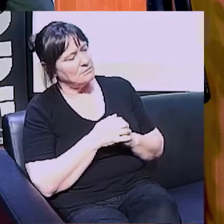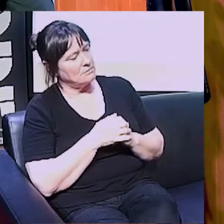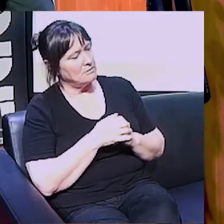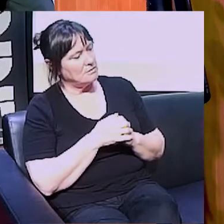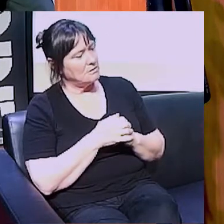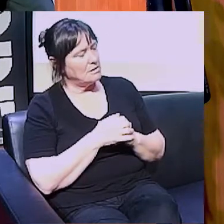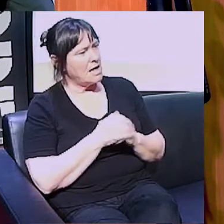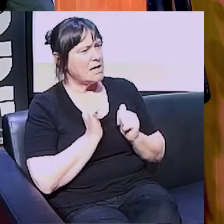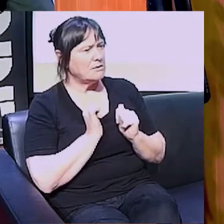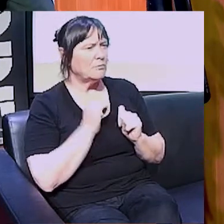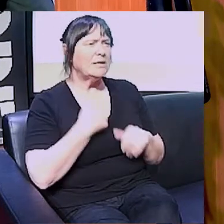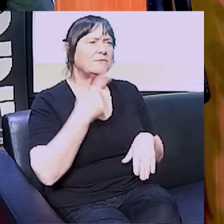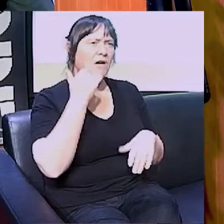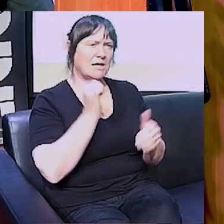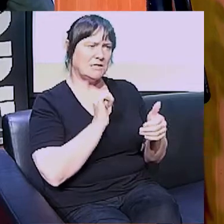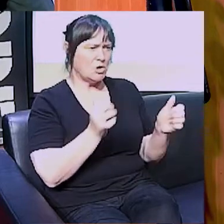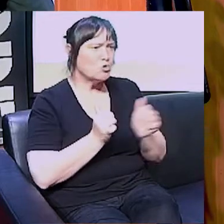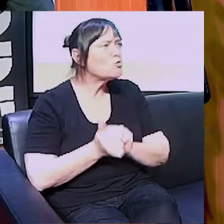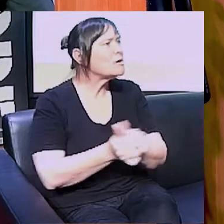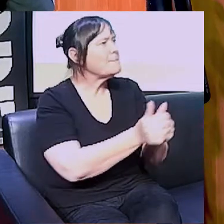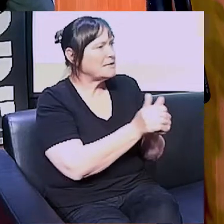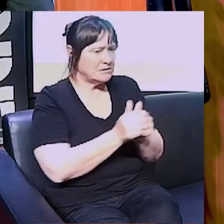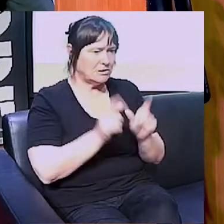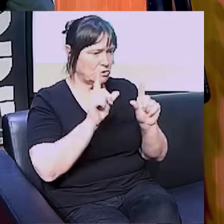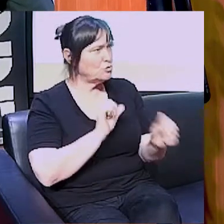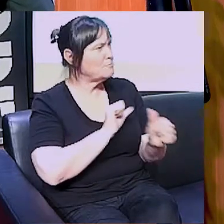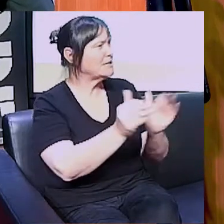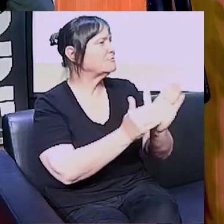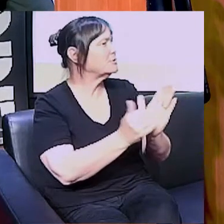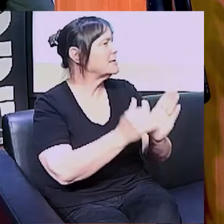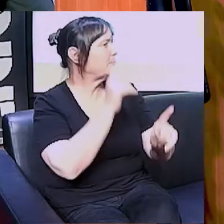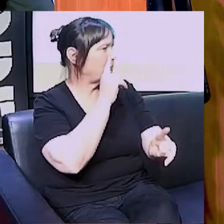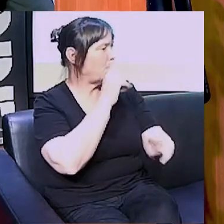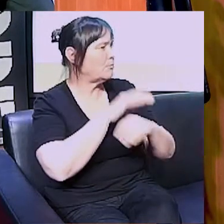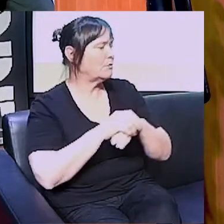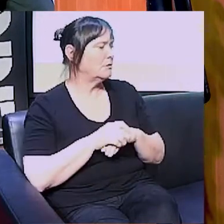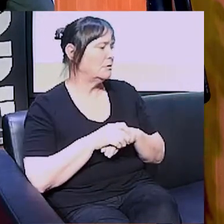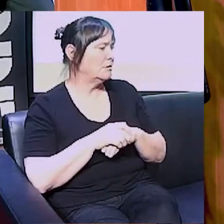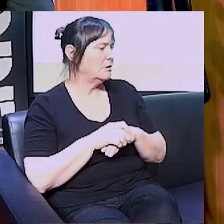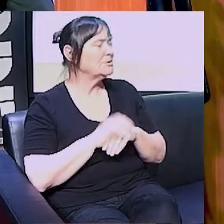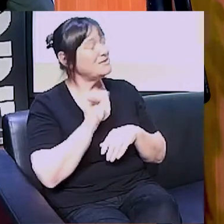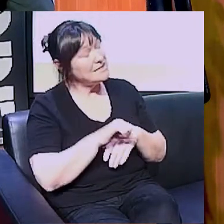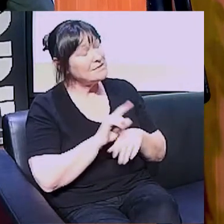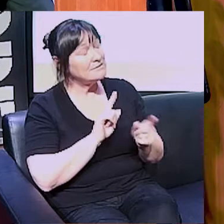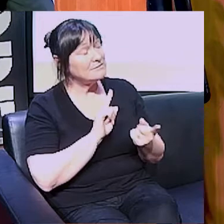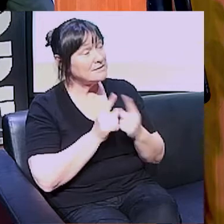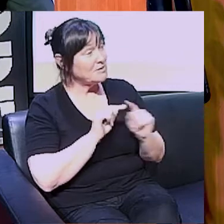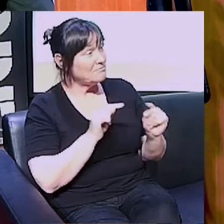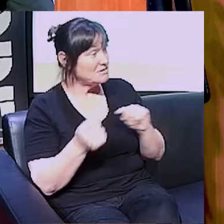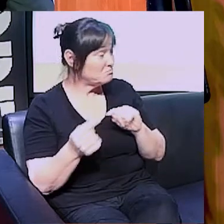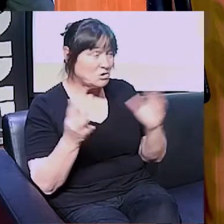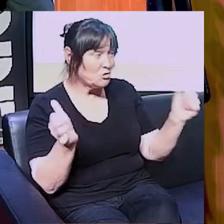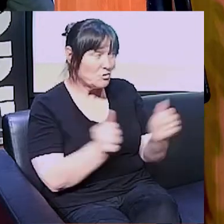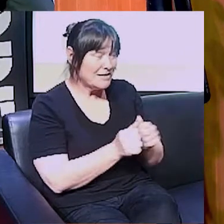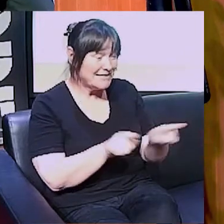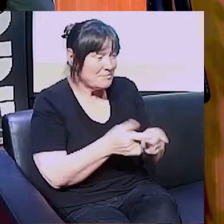again, find a compromise between that, do the best thing for New Zealanders and get forward. So we have sometimes disagree, but doesn't a family always disagree at